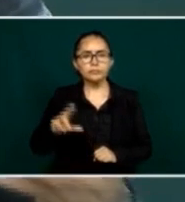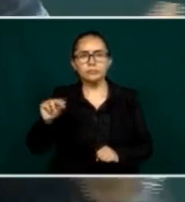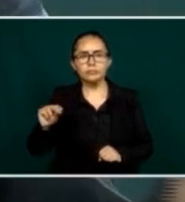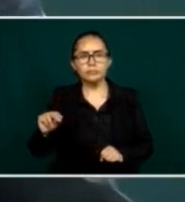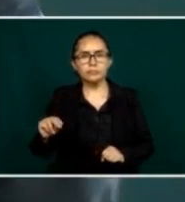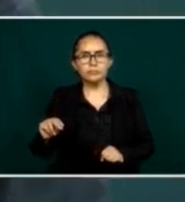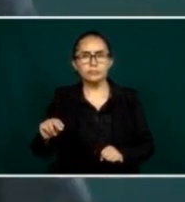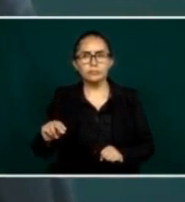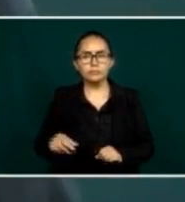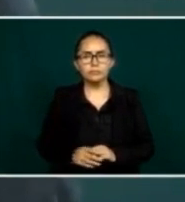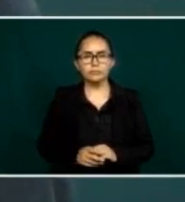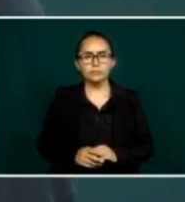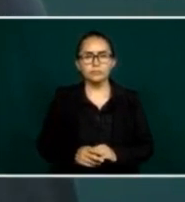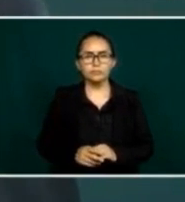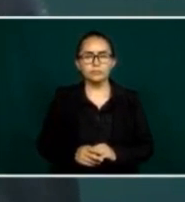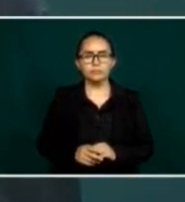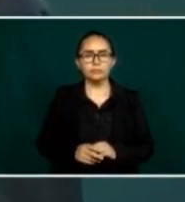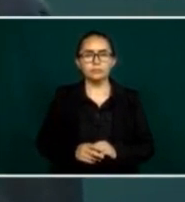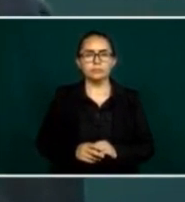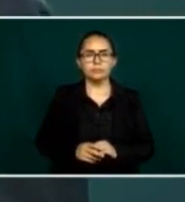files on this matter.